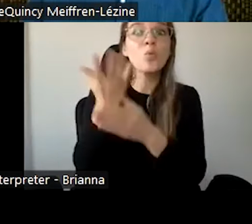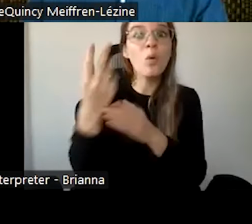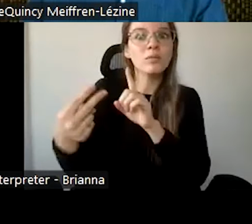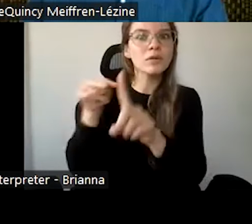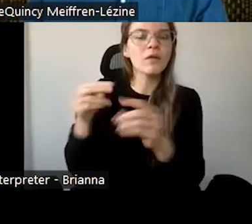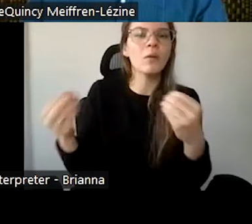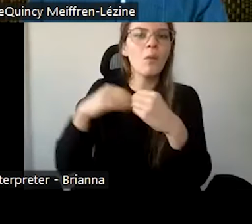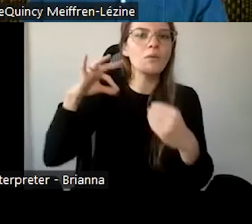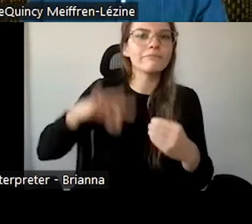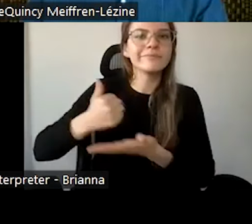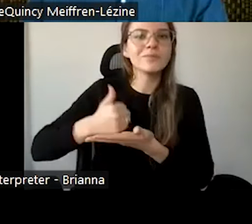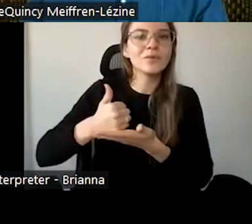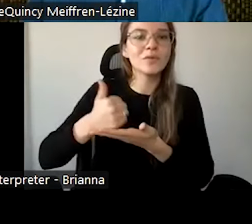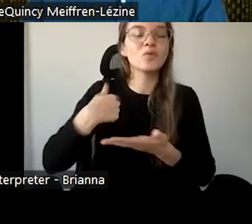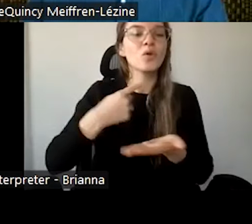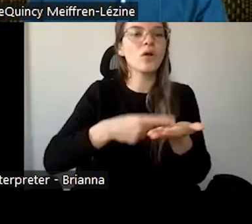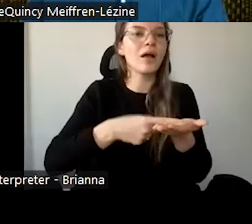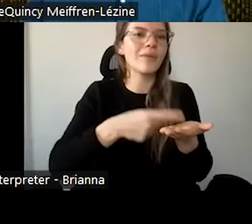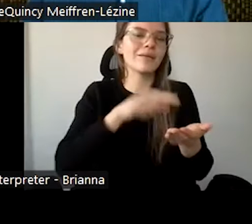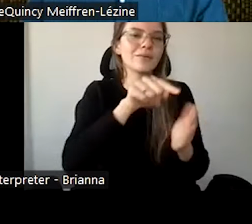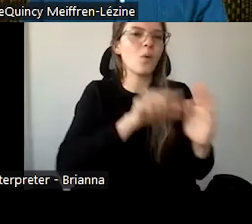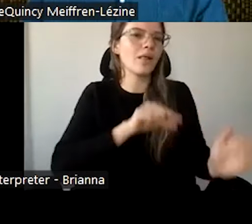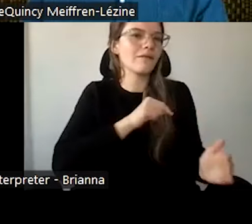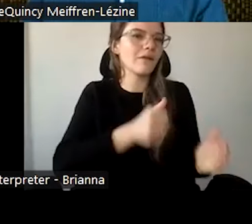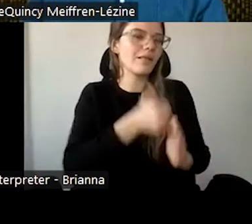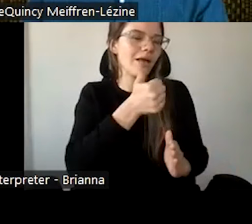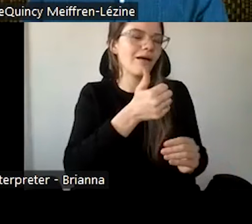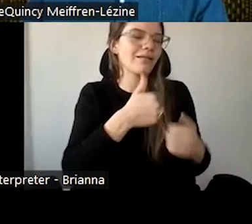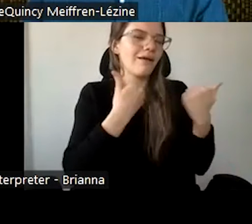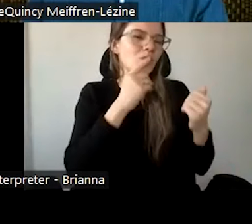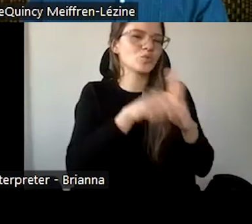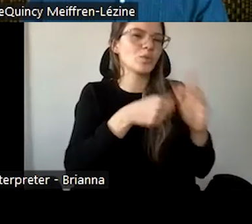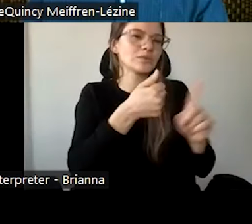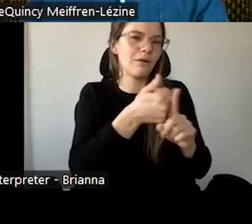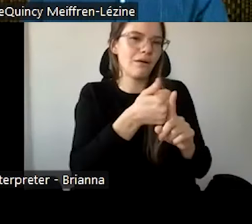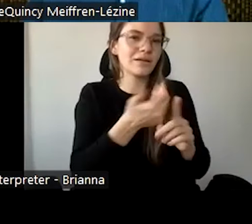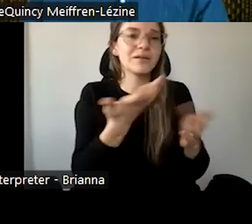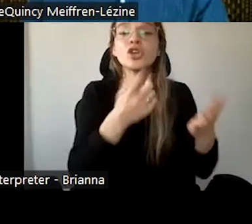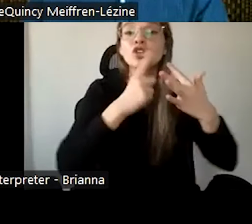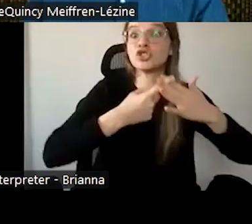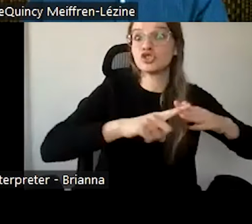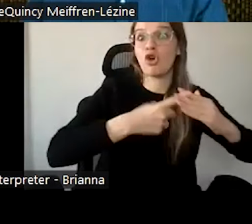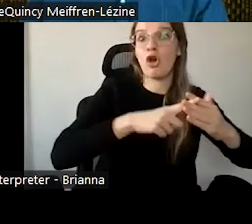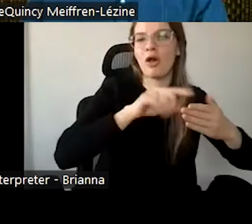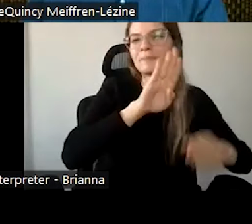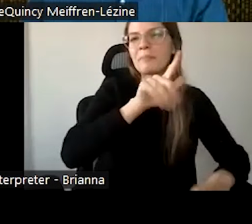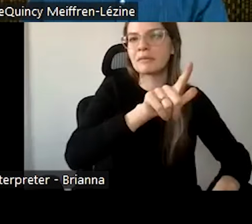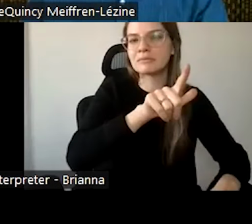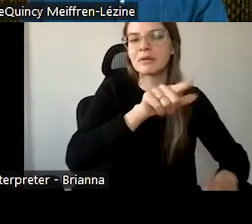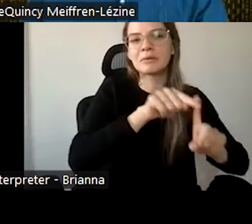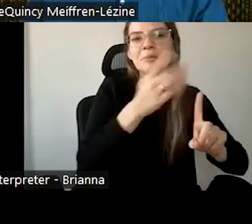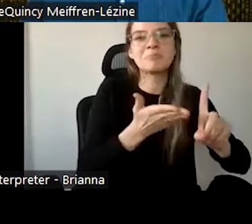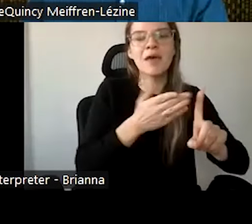to this quality of life and suicide graph. At the very start, you might have this, a